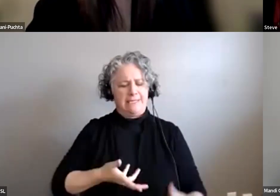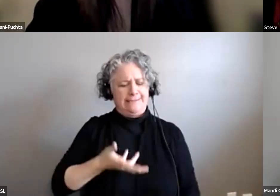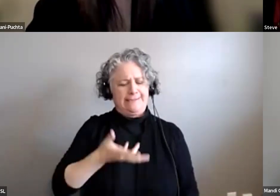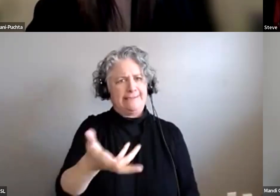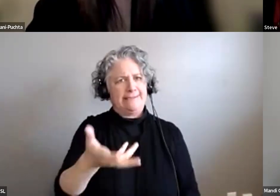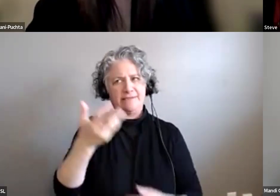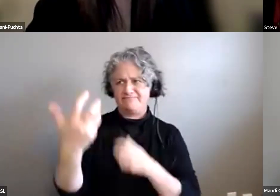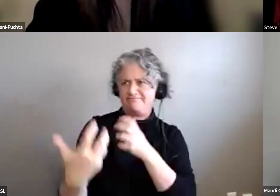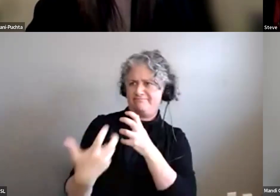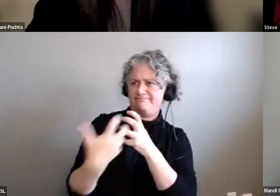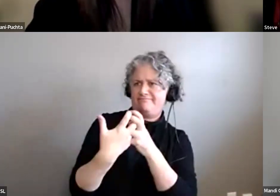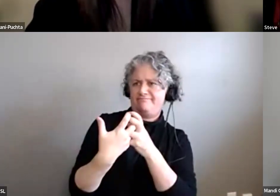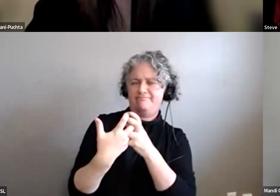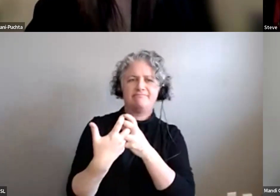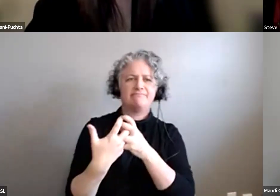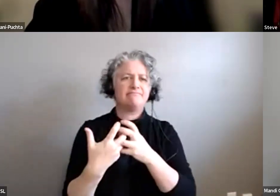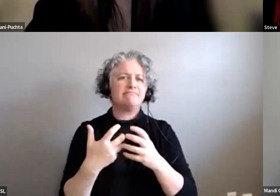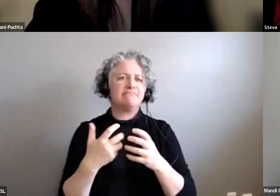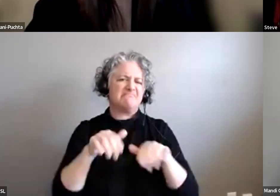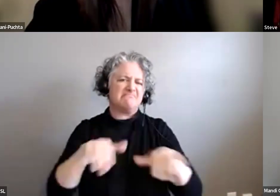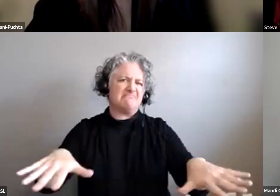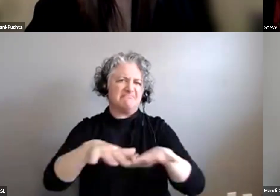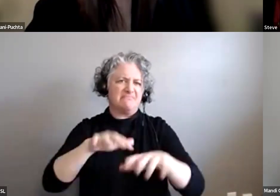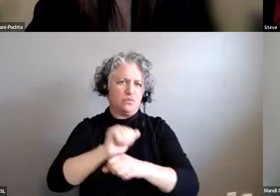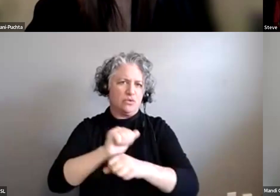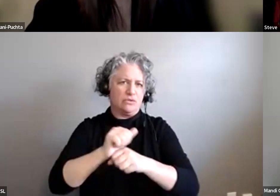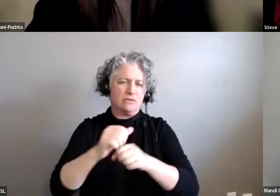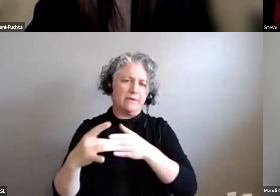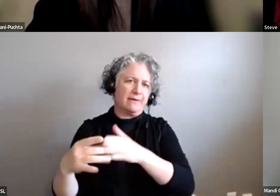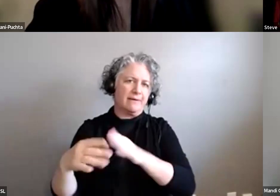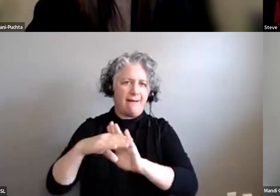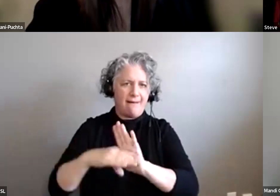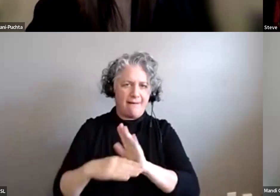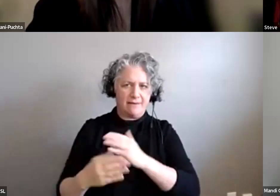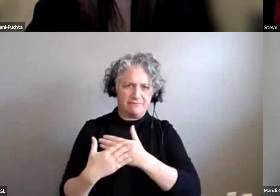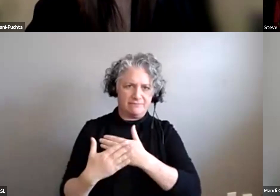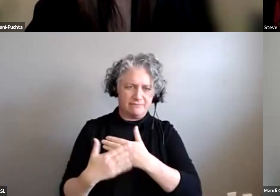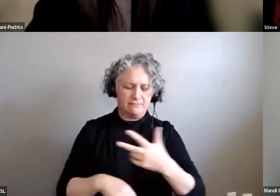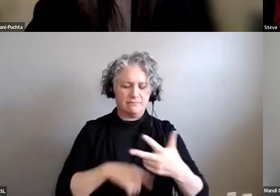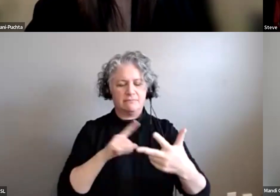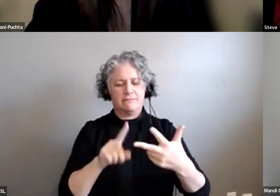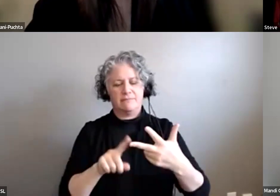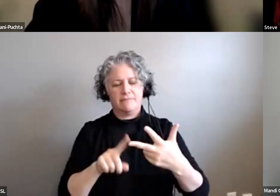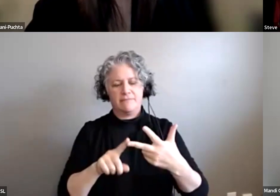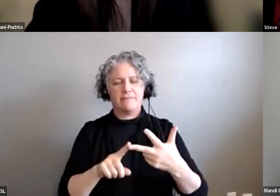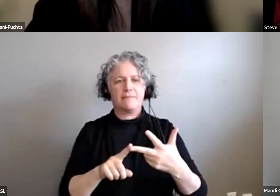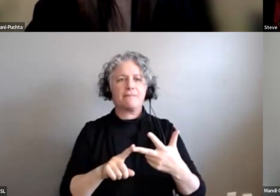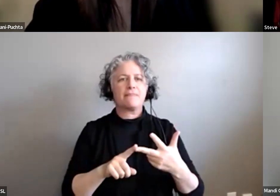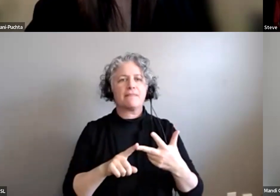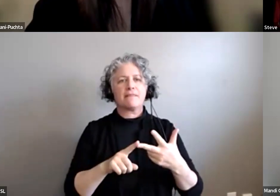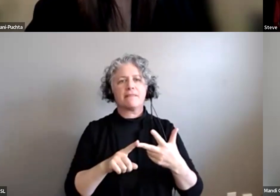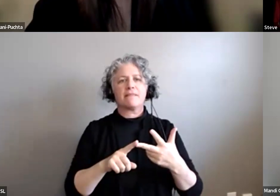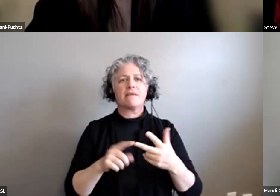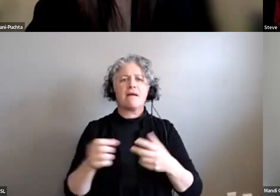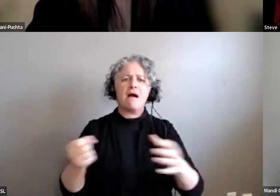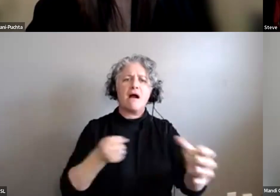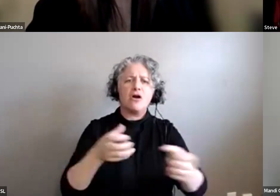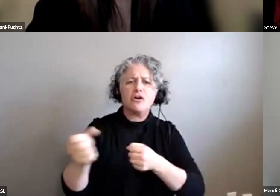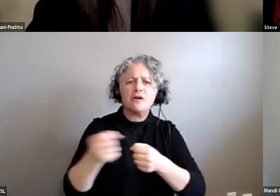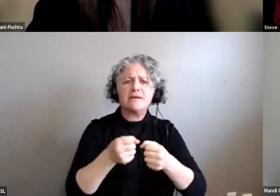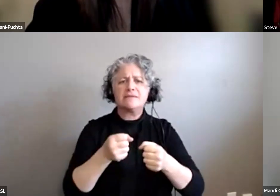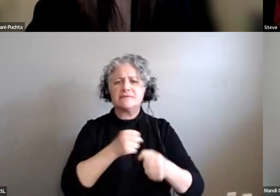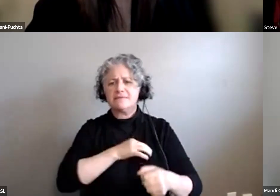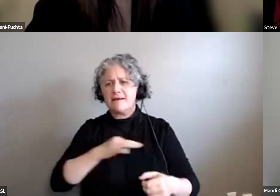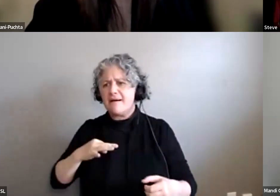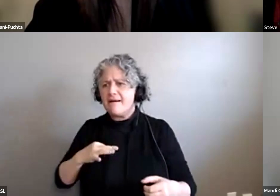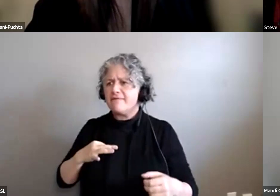the workplace guide. And the third will be persistent gaps in hiring and retaining employees